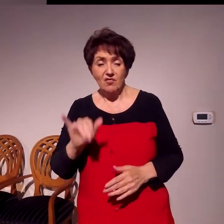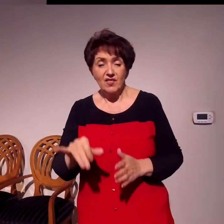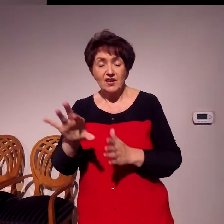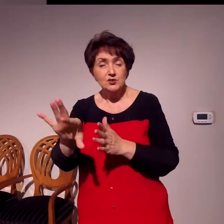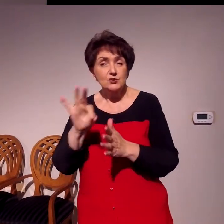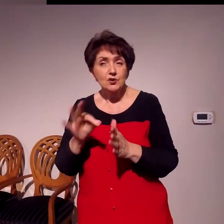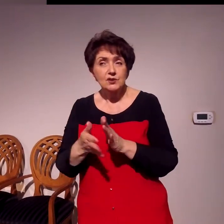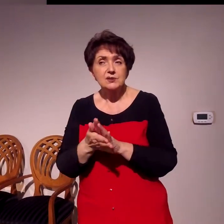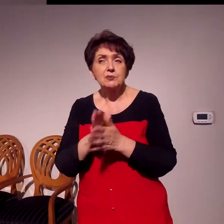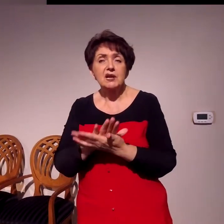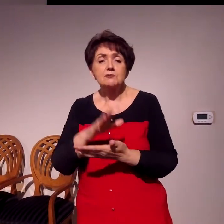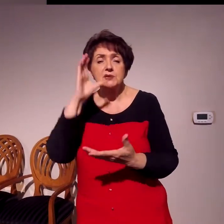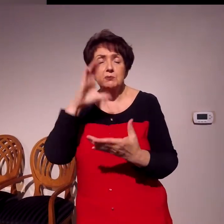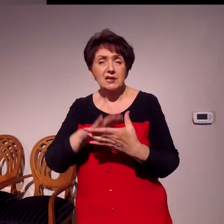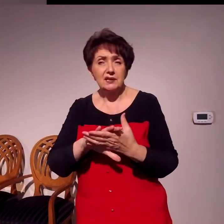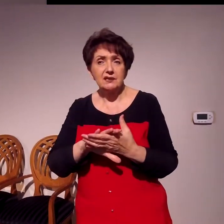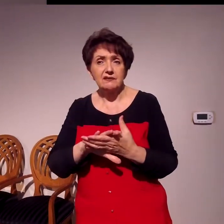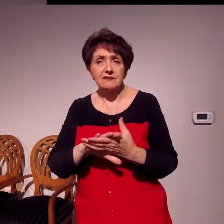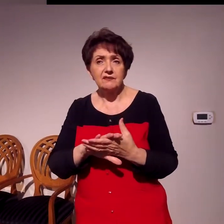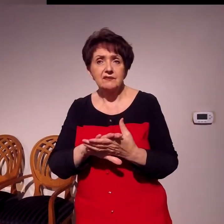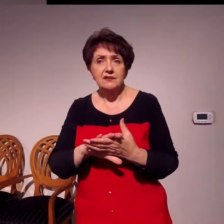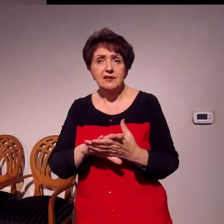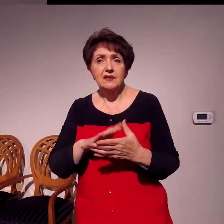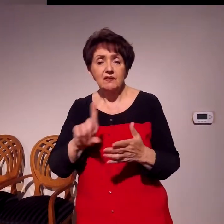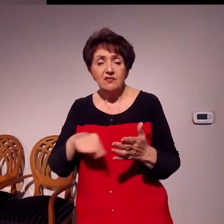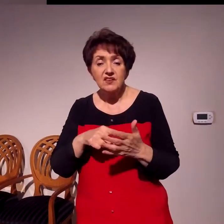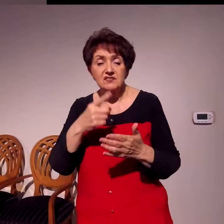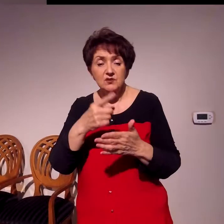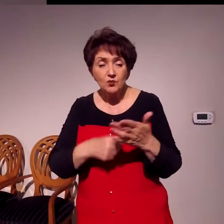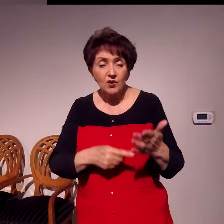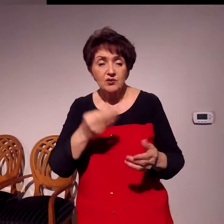belief? This is what you eat.